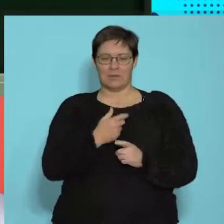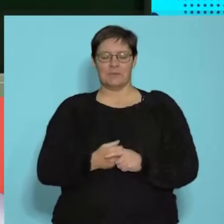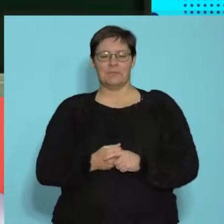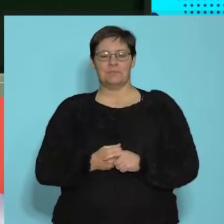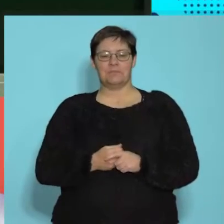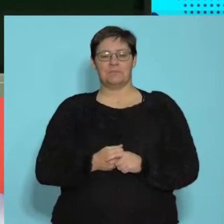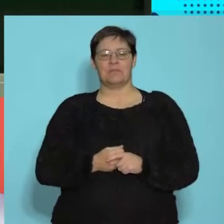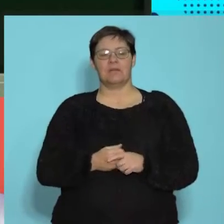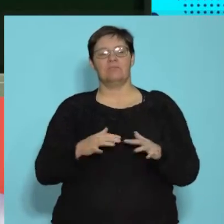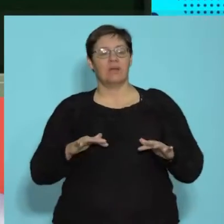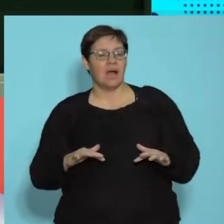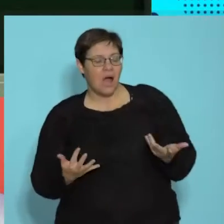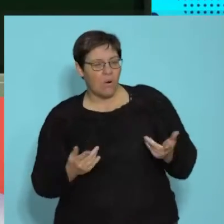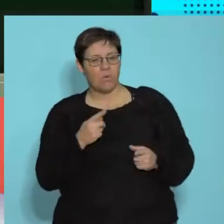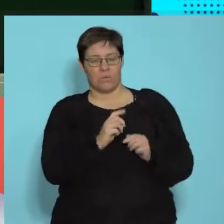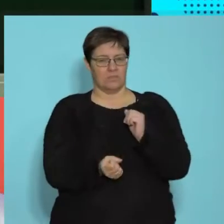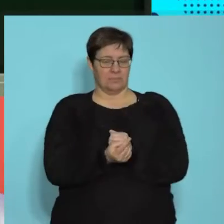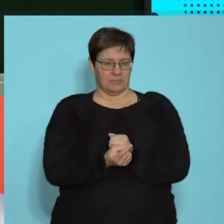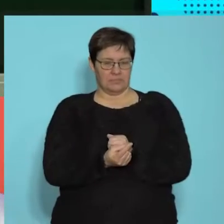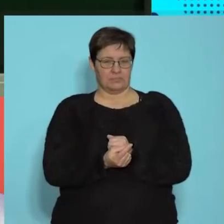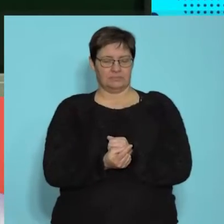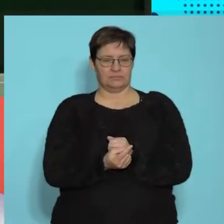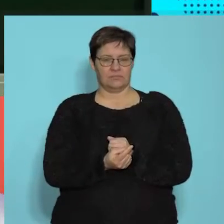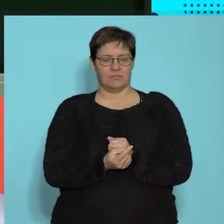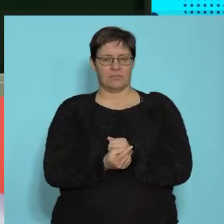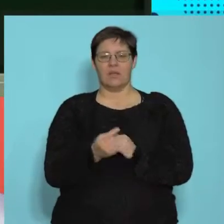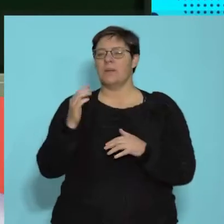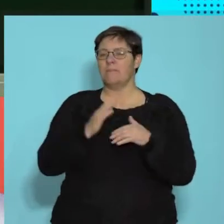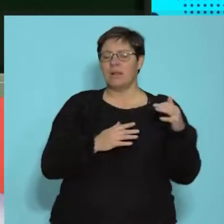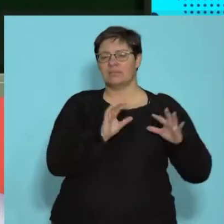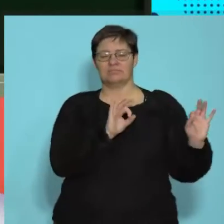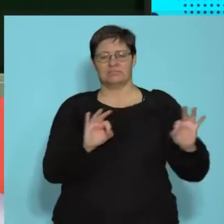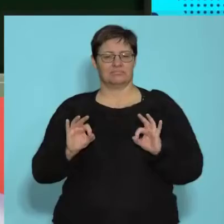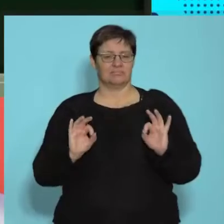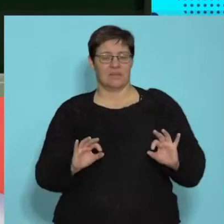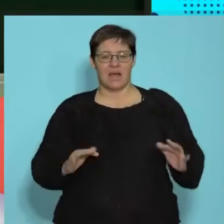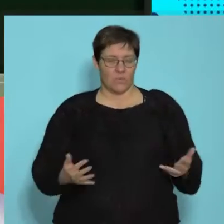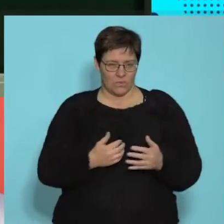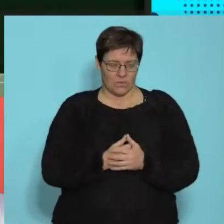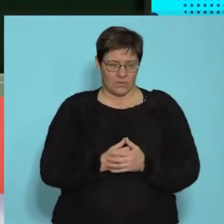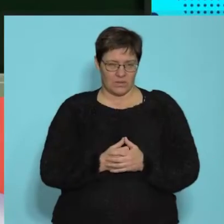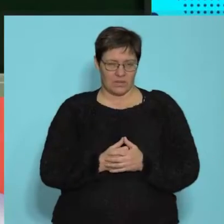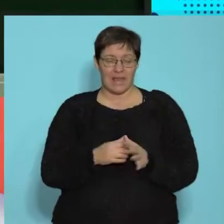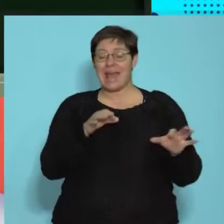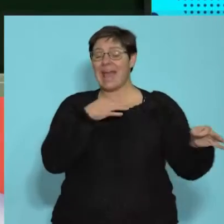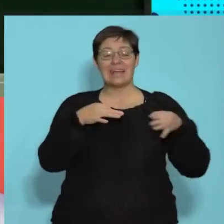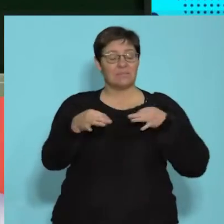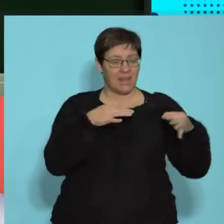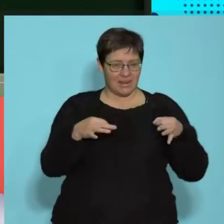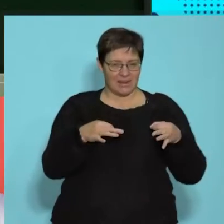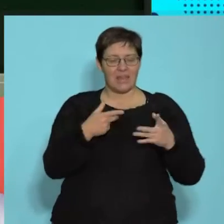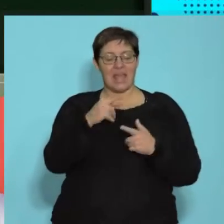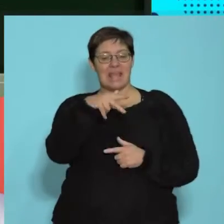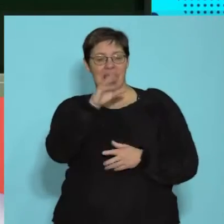your questions that are asked. How is it? How is it built officially? Explain how